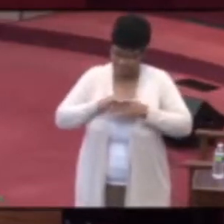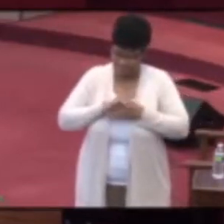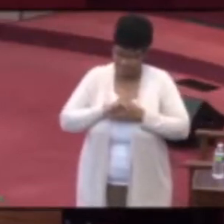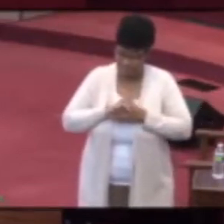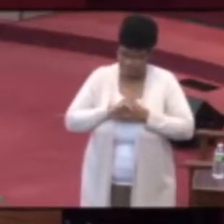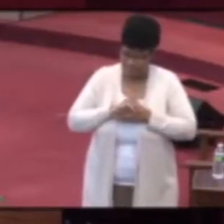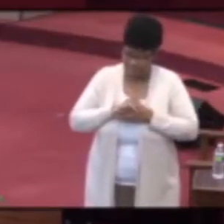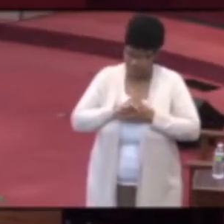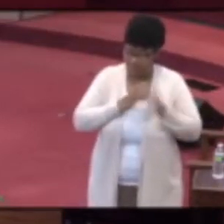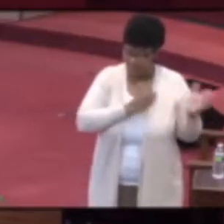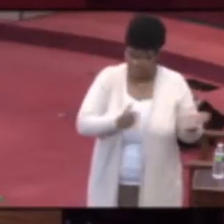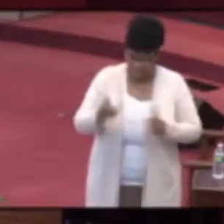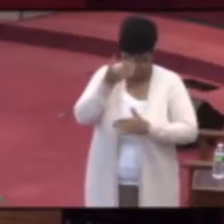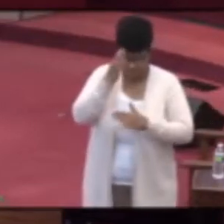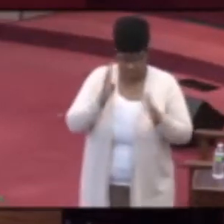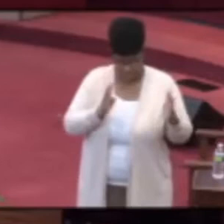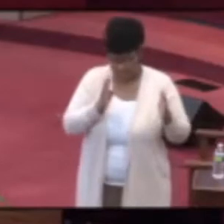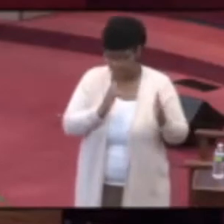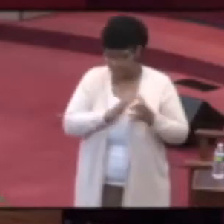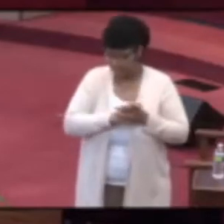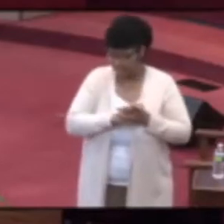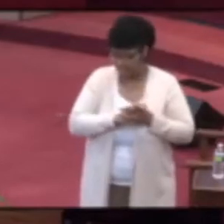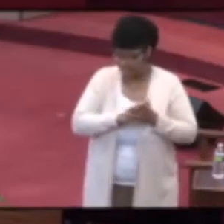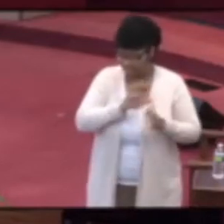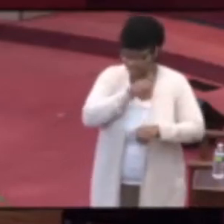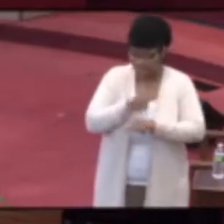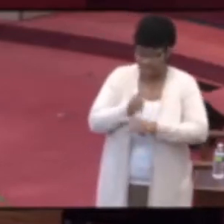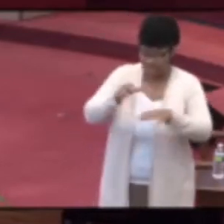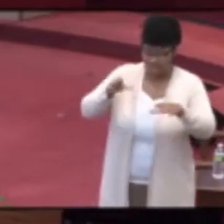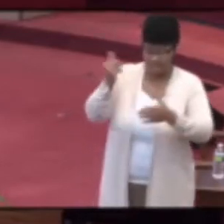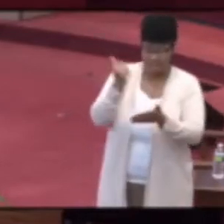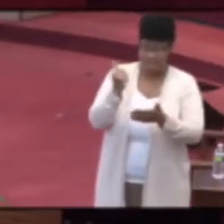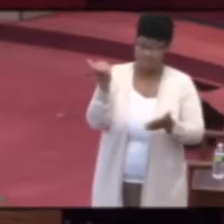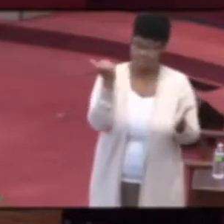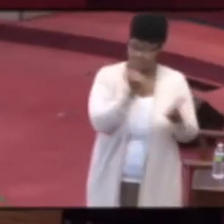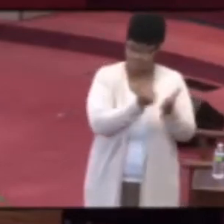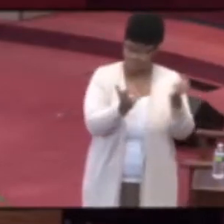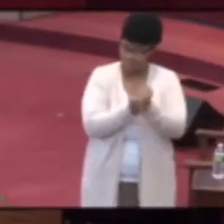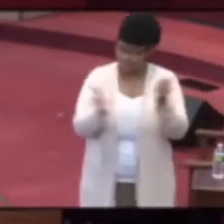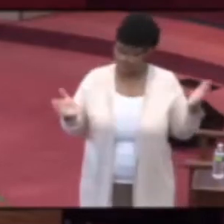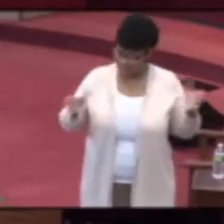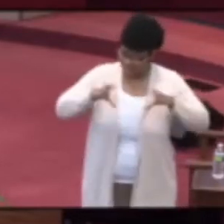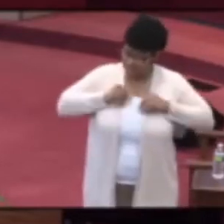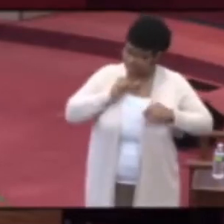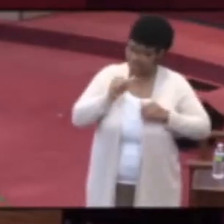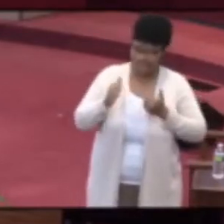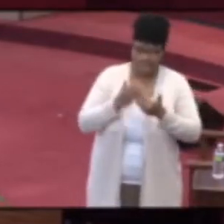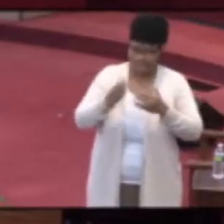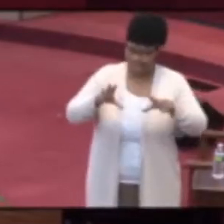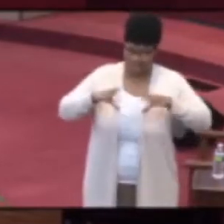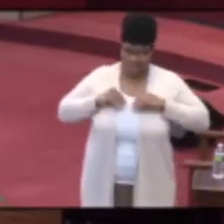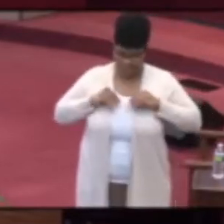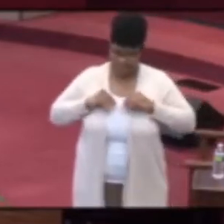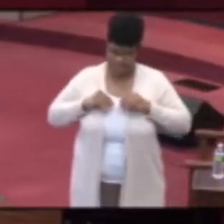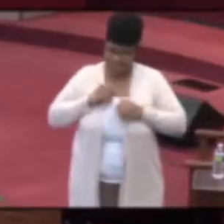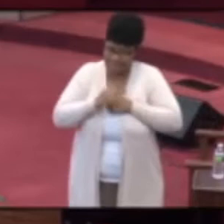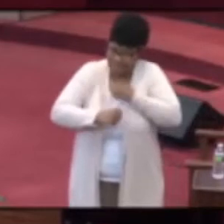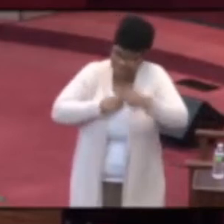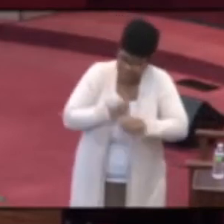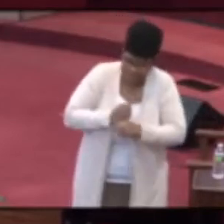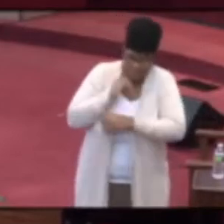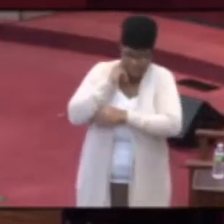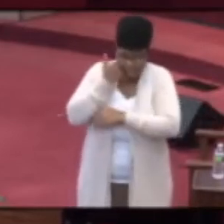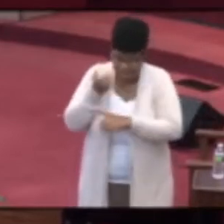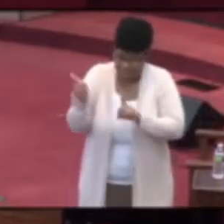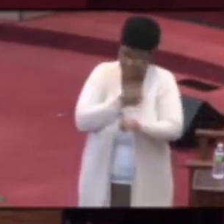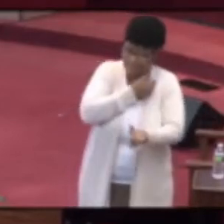this path for human redemption. The cross was not easily palatable. The suffering, the scorn, the shame, the